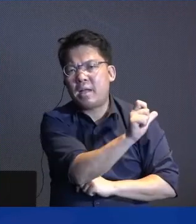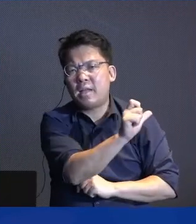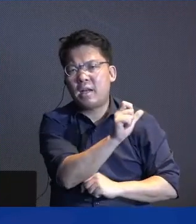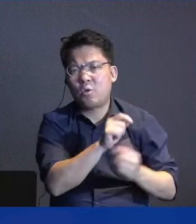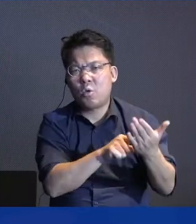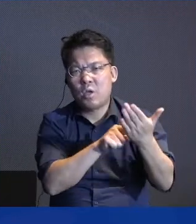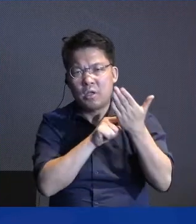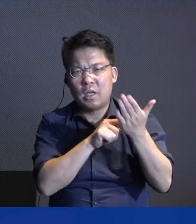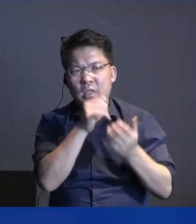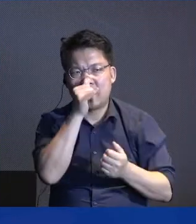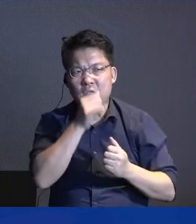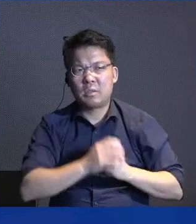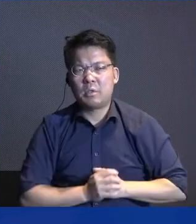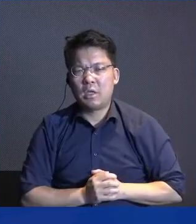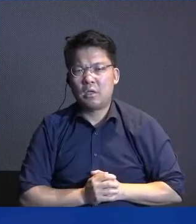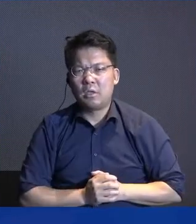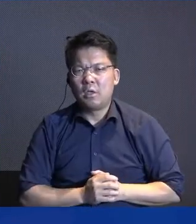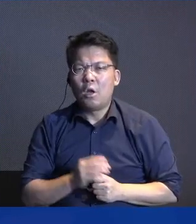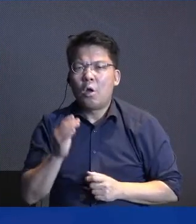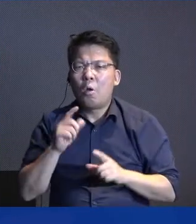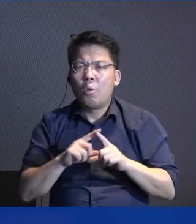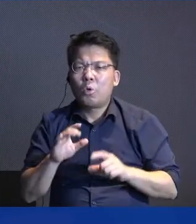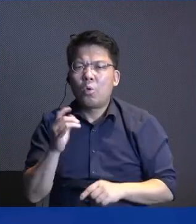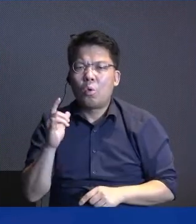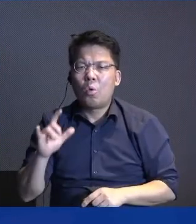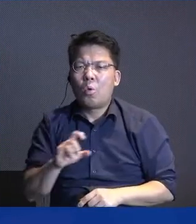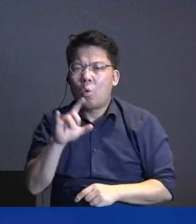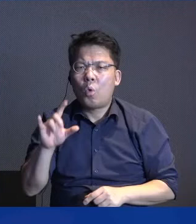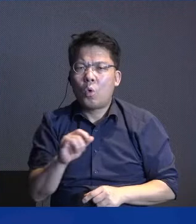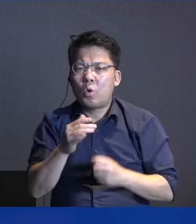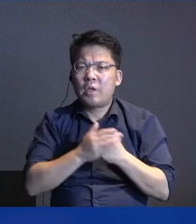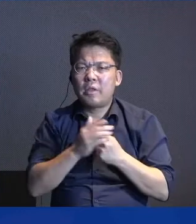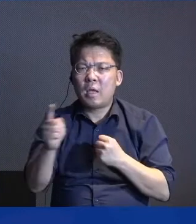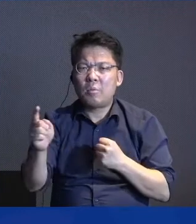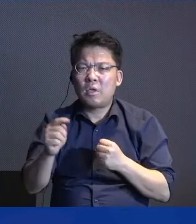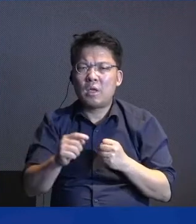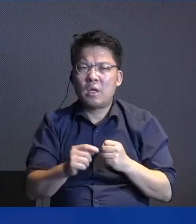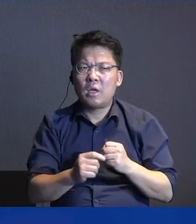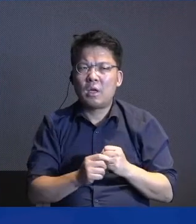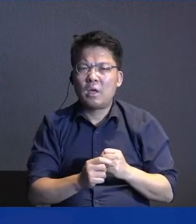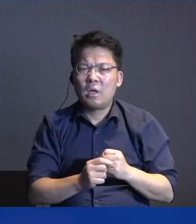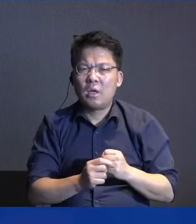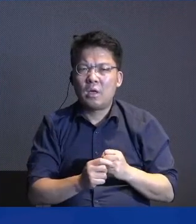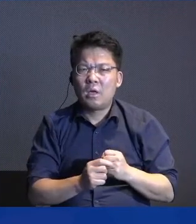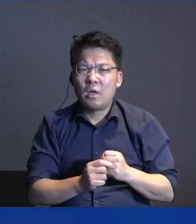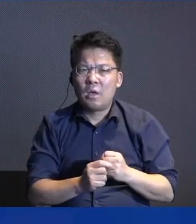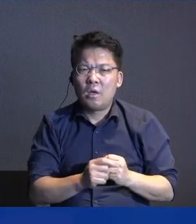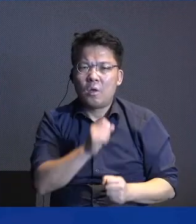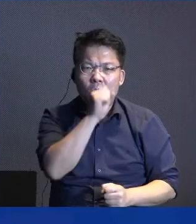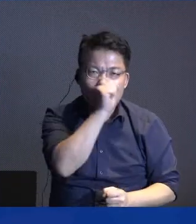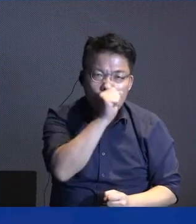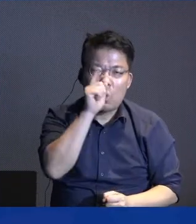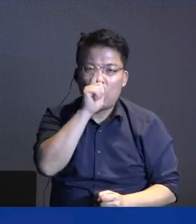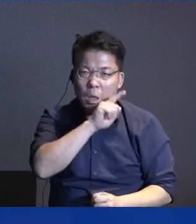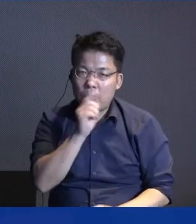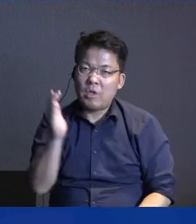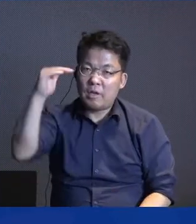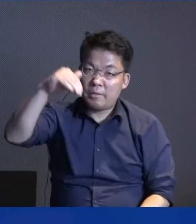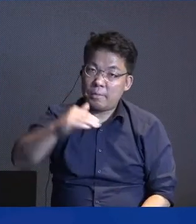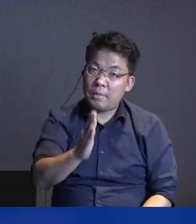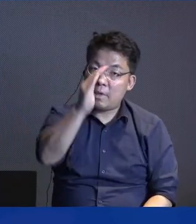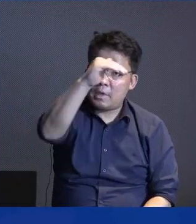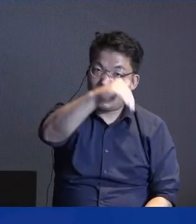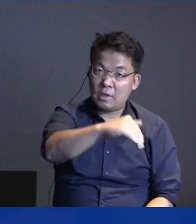optimism were relatively stable between different measurement points during the course of the pandemic. And